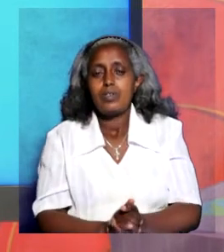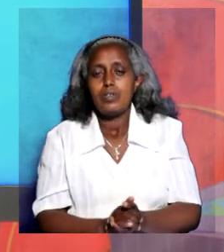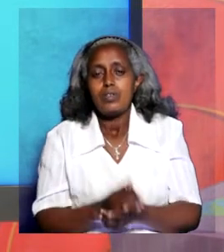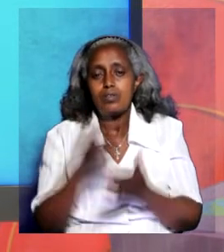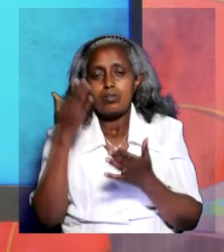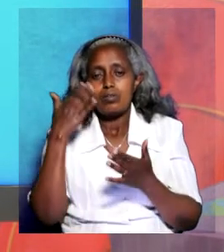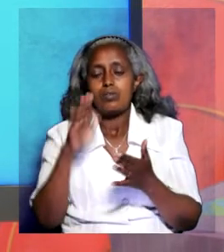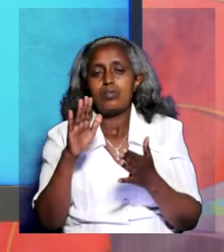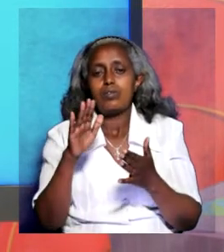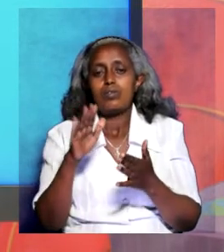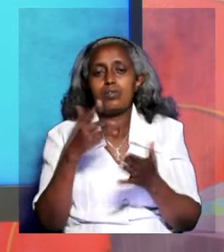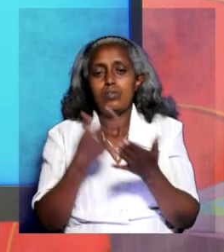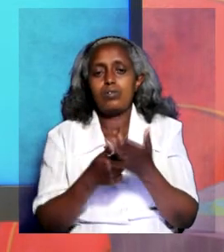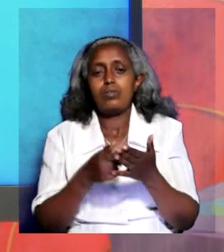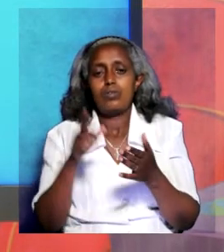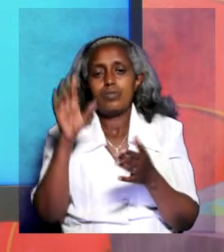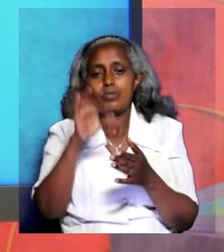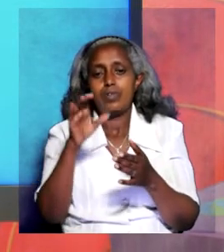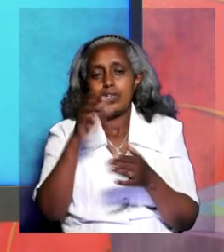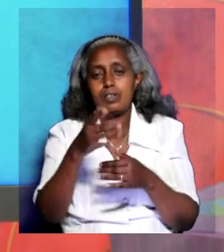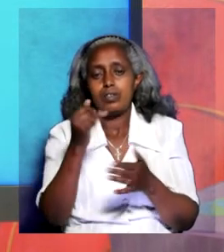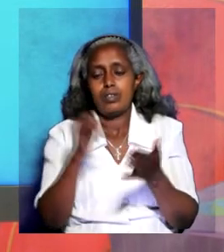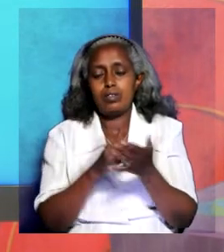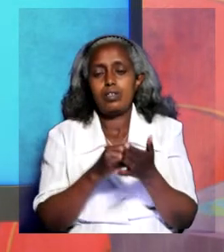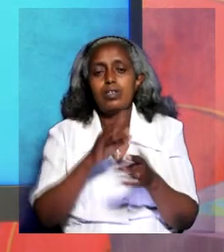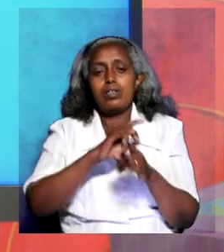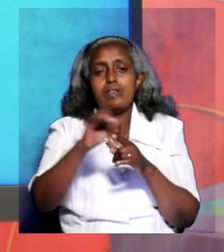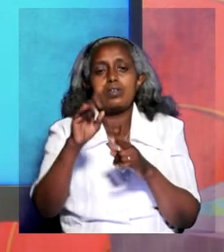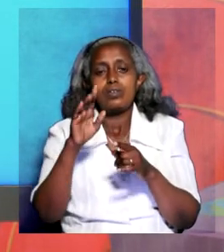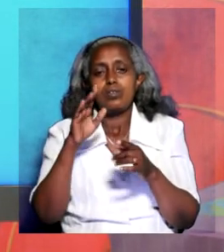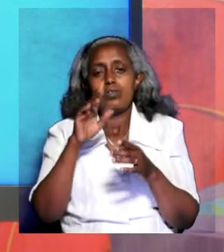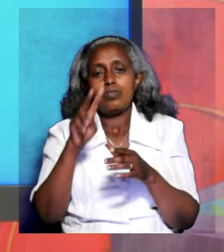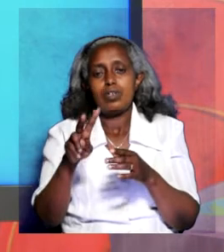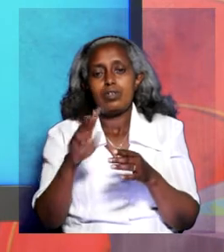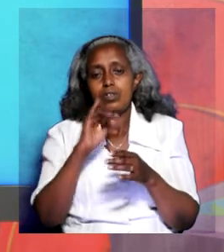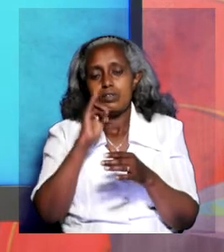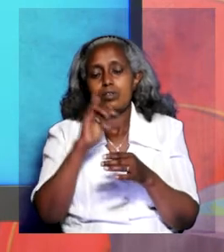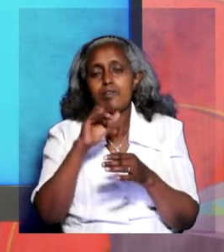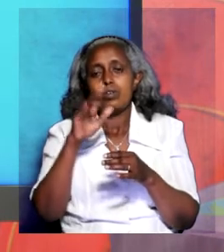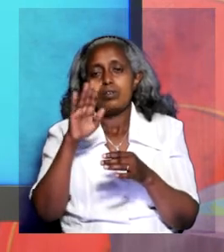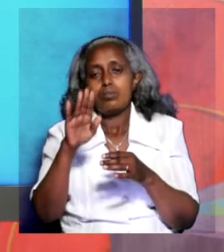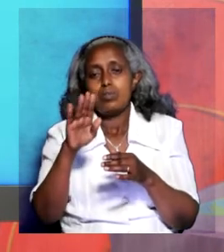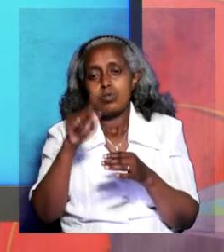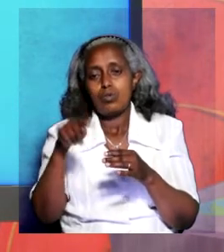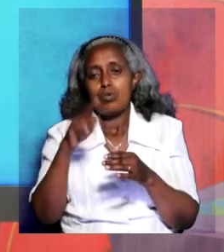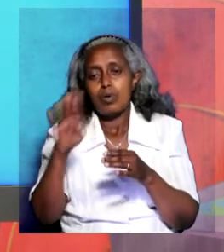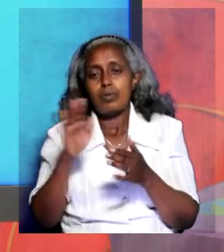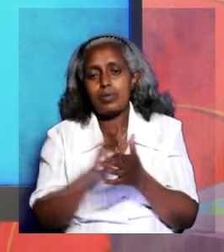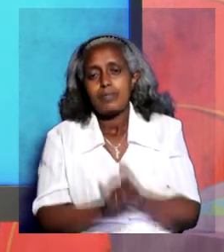we need to find it. So the direction vector to be, let's assume to be a comma b.